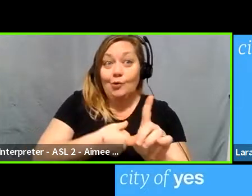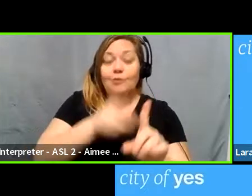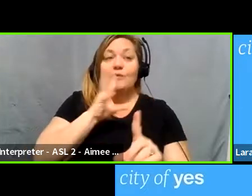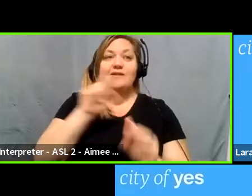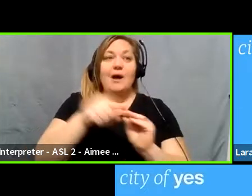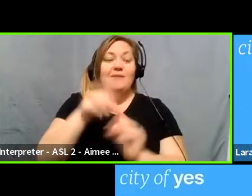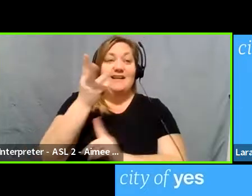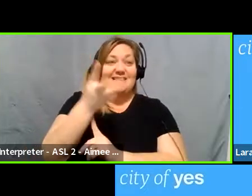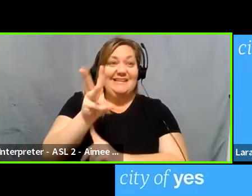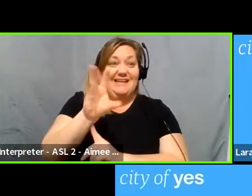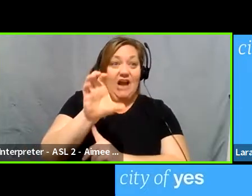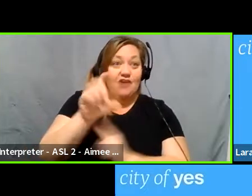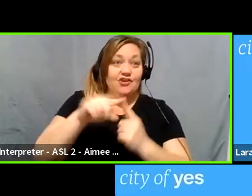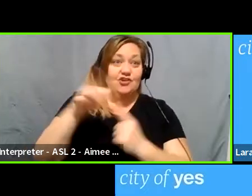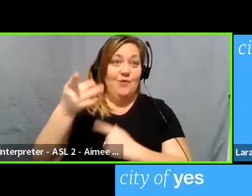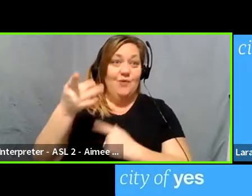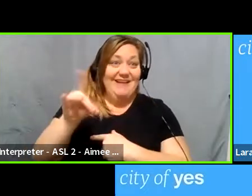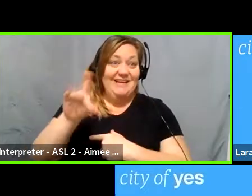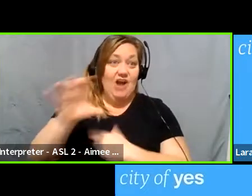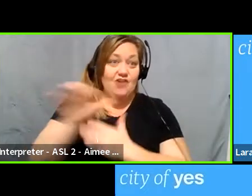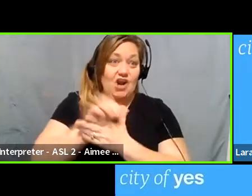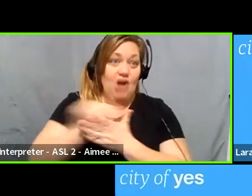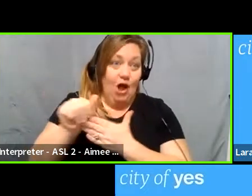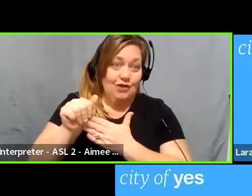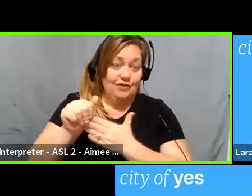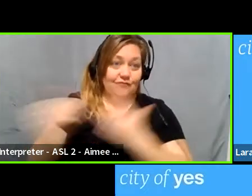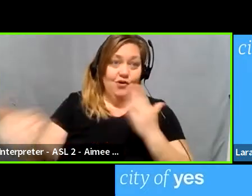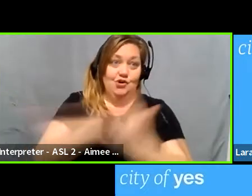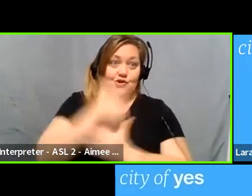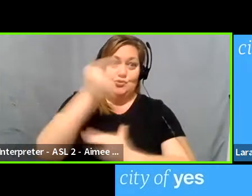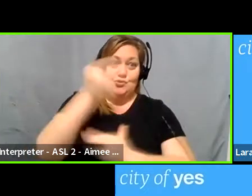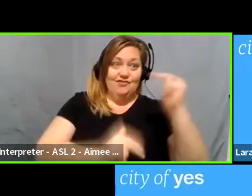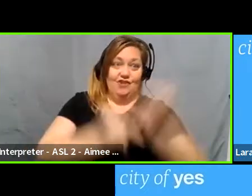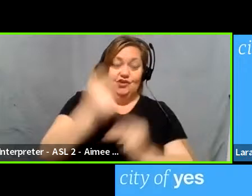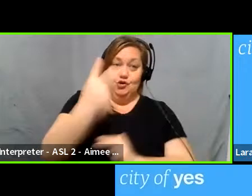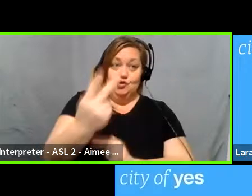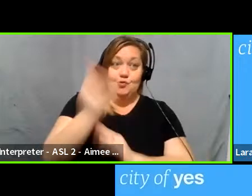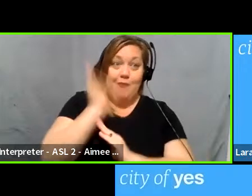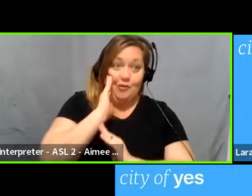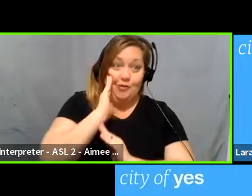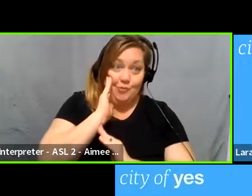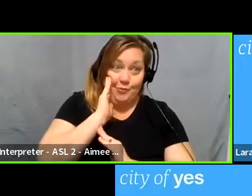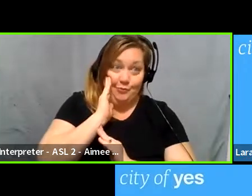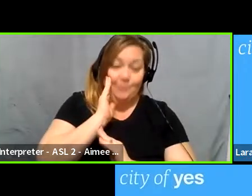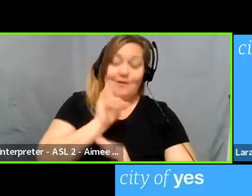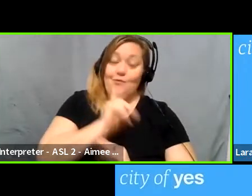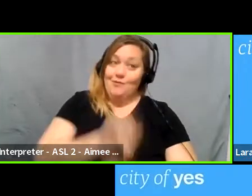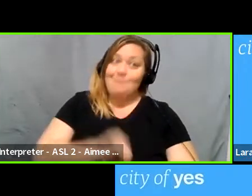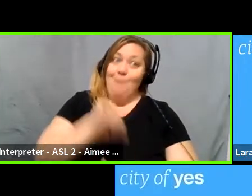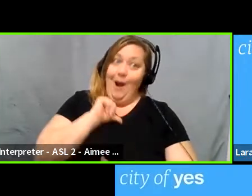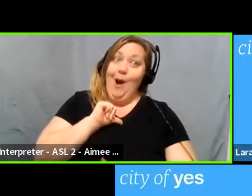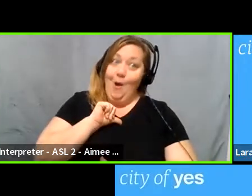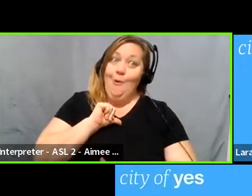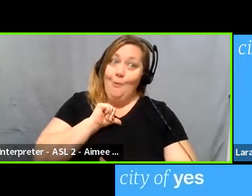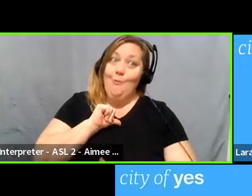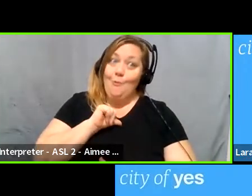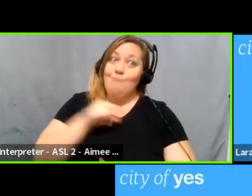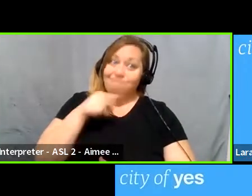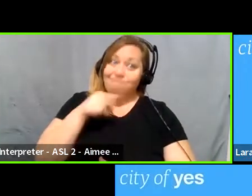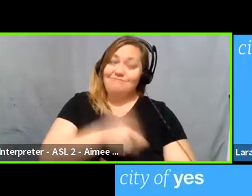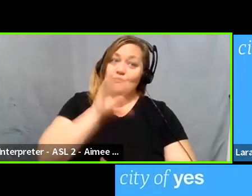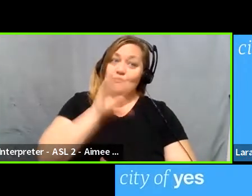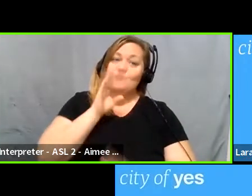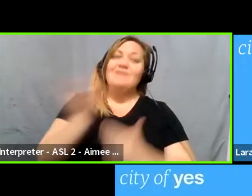about 1600 to $1,800, uh, for a new construction, two bedroom. And that's something to be really proud of, I think, and something that, that will